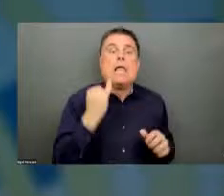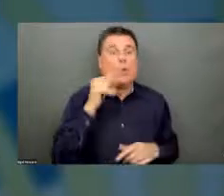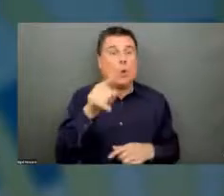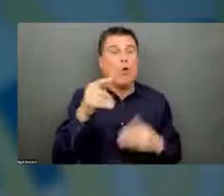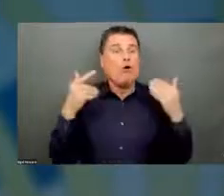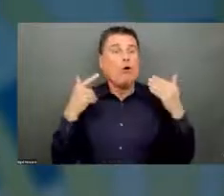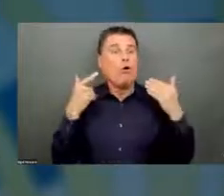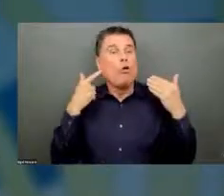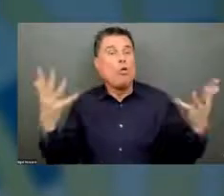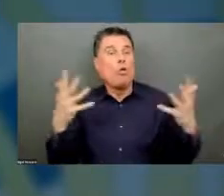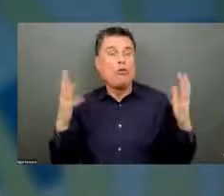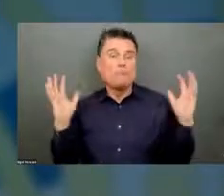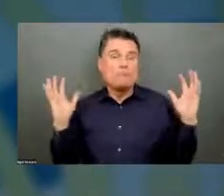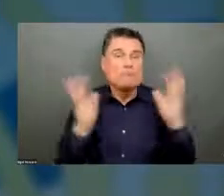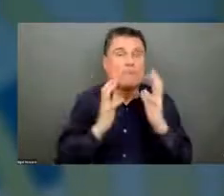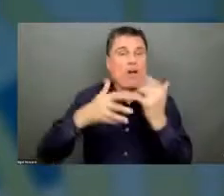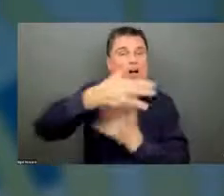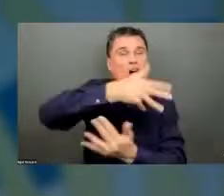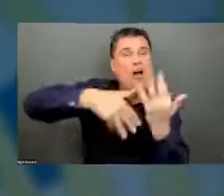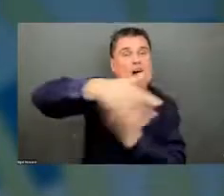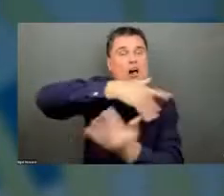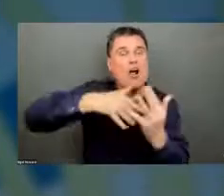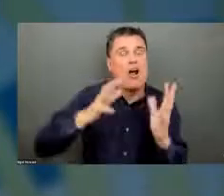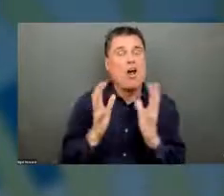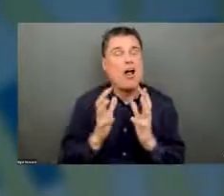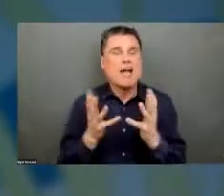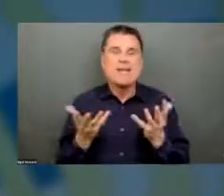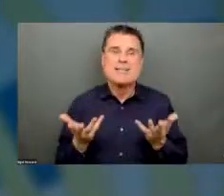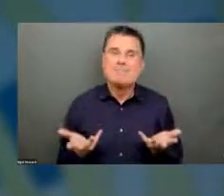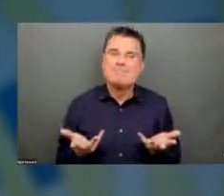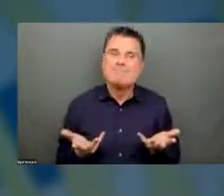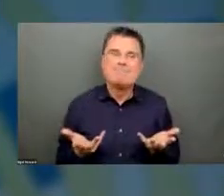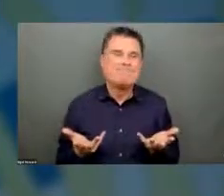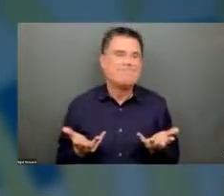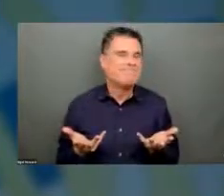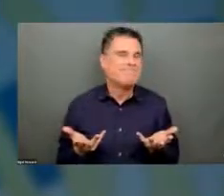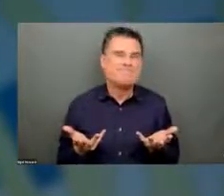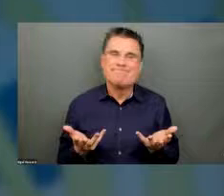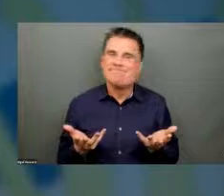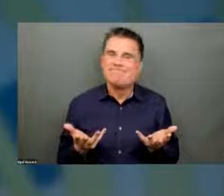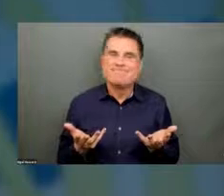and most people are only passing it on to one person, we know